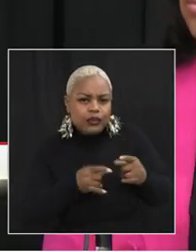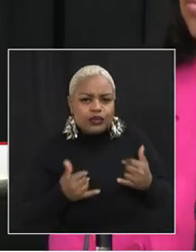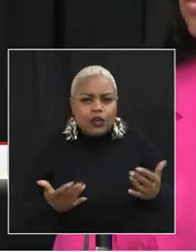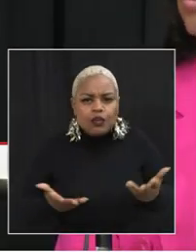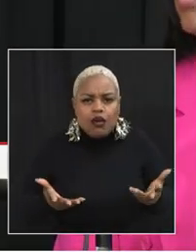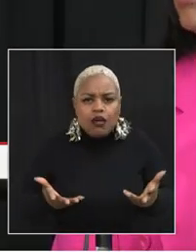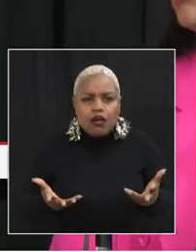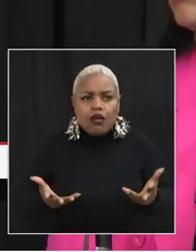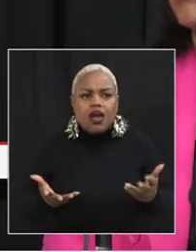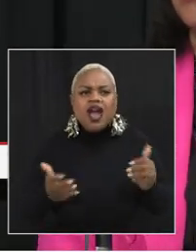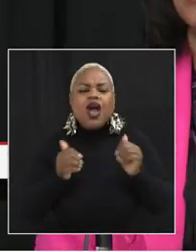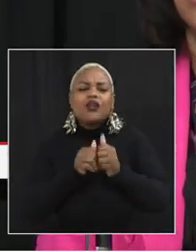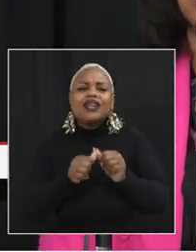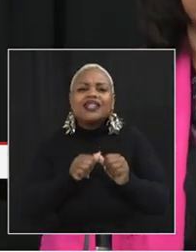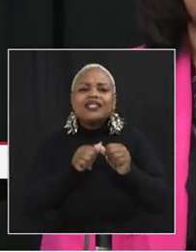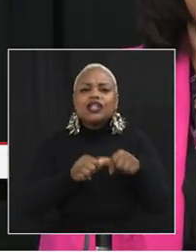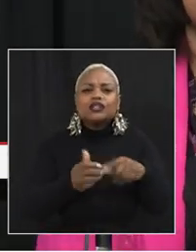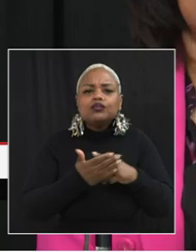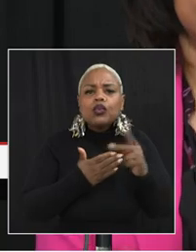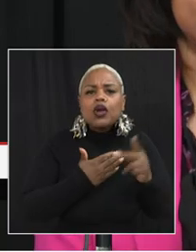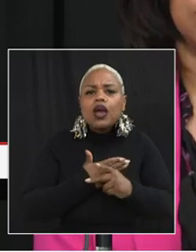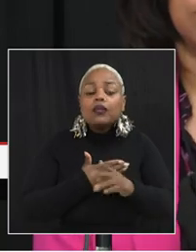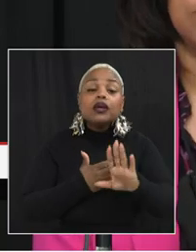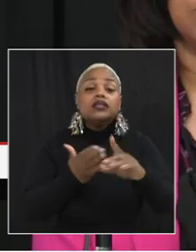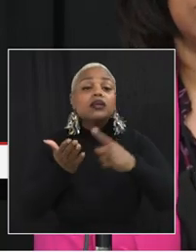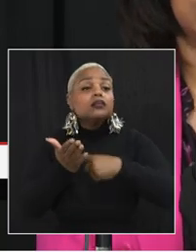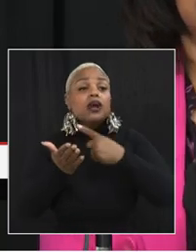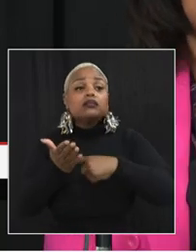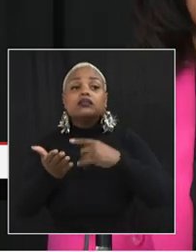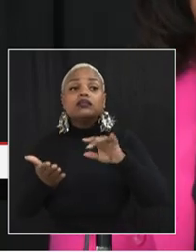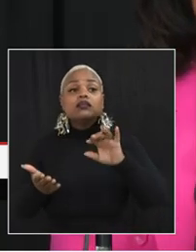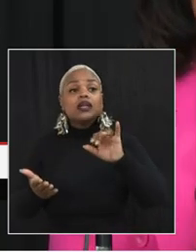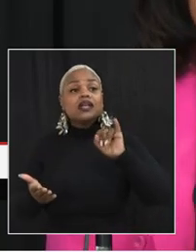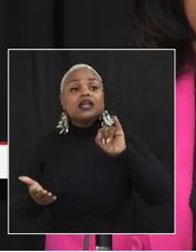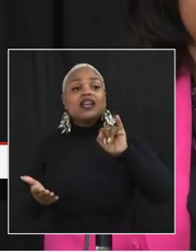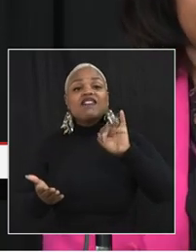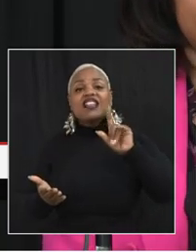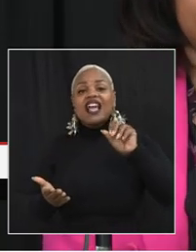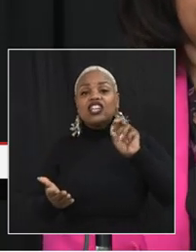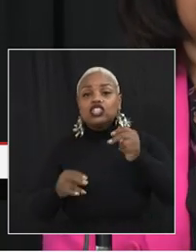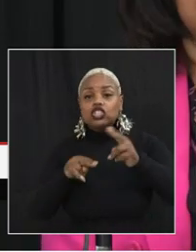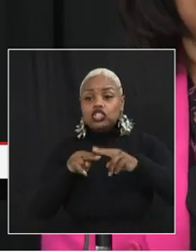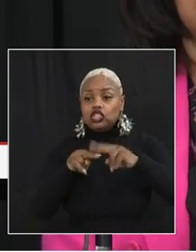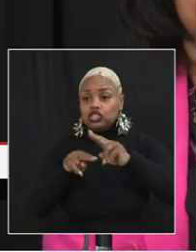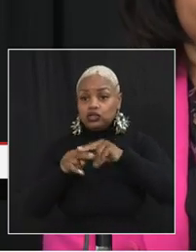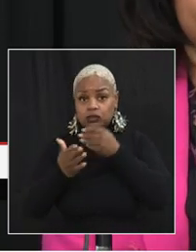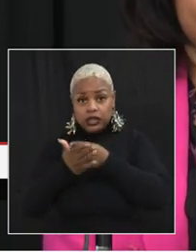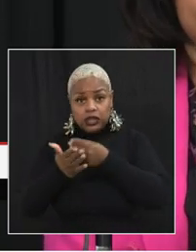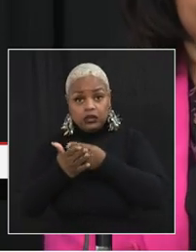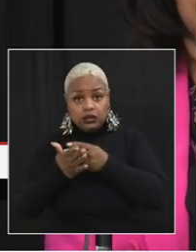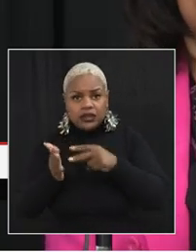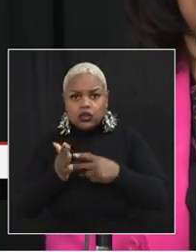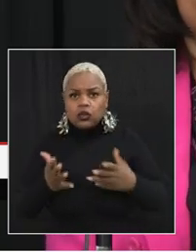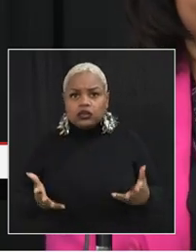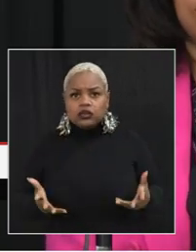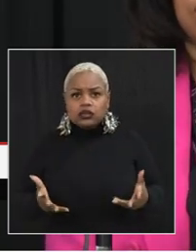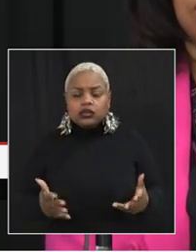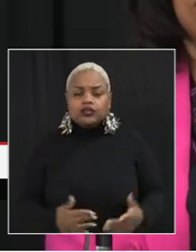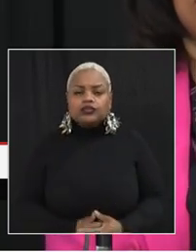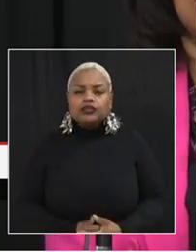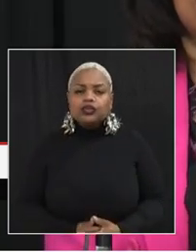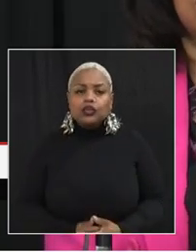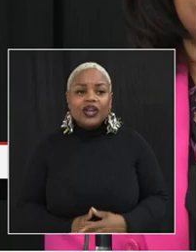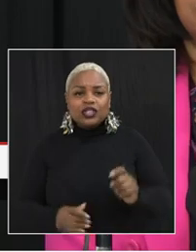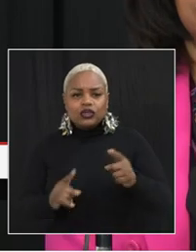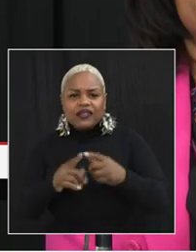general inflation. Sometimes there's more demand on services, so we know we have to spend more just to be able to meet the service needs because it